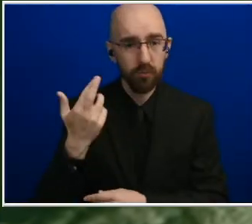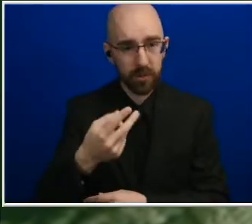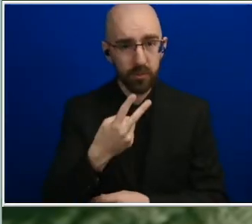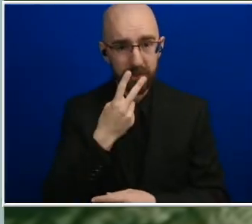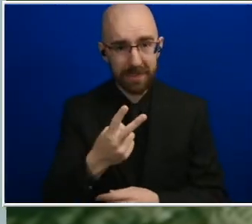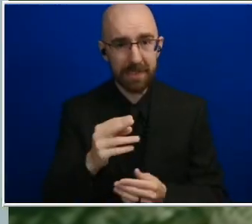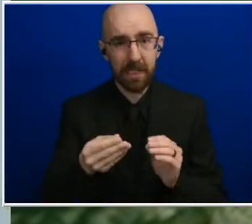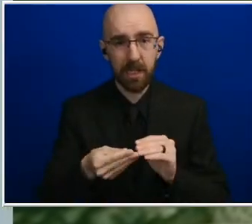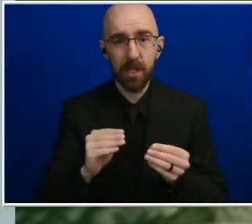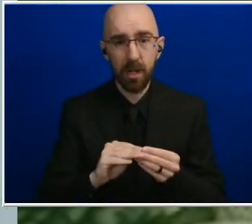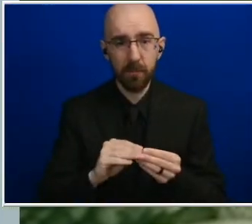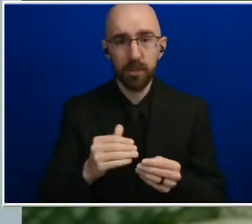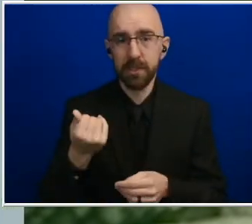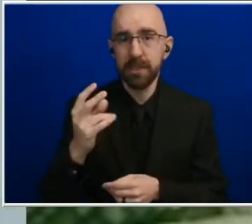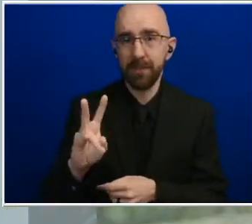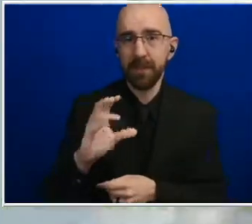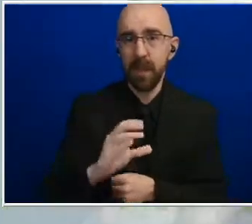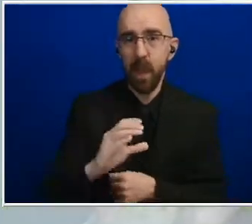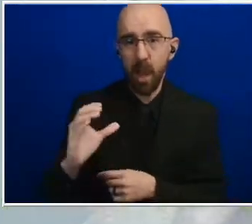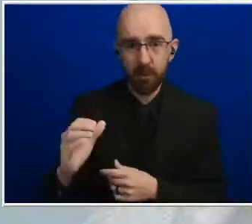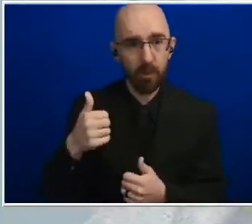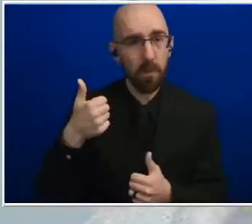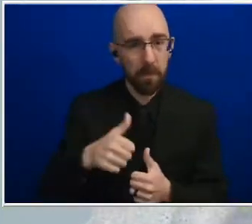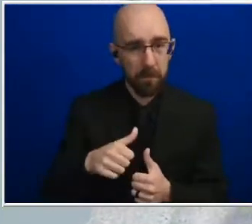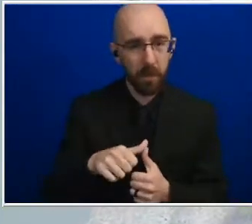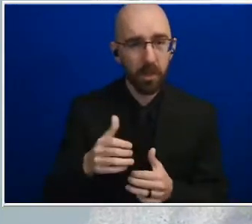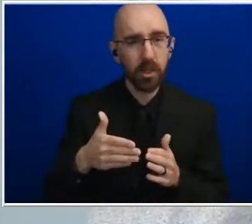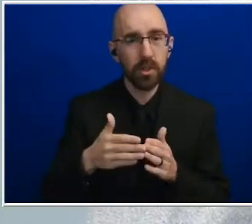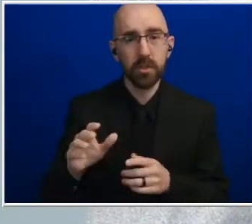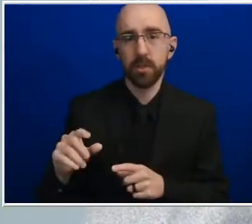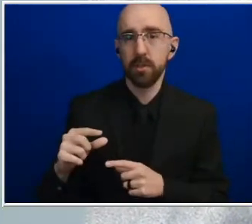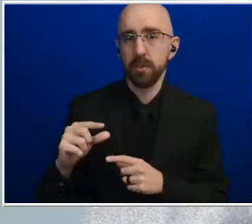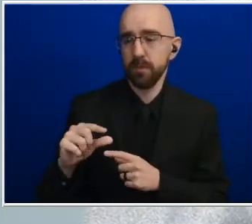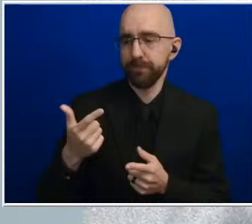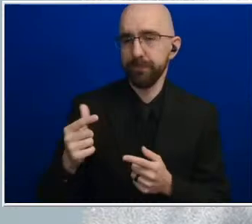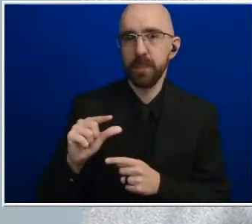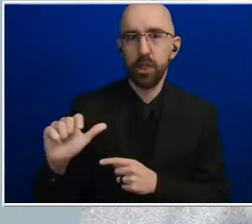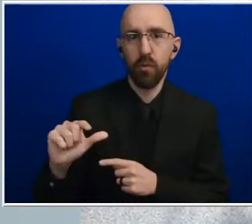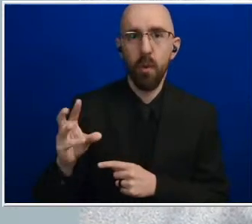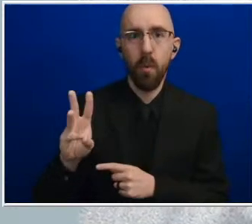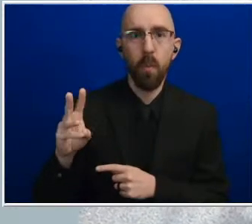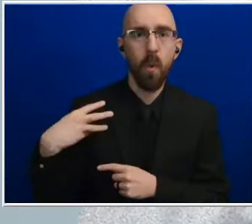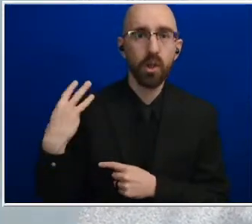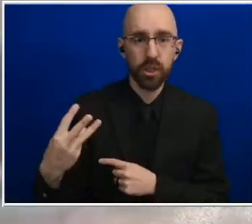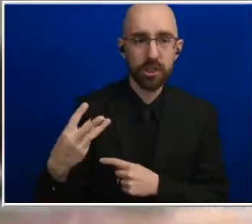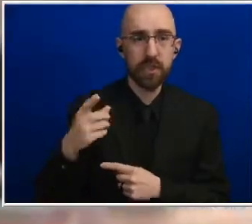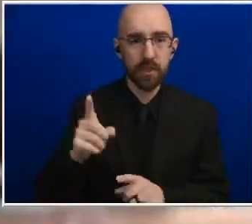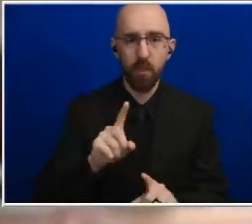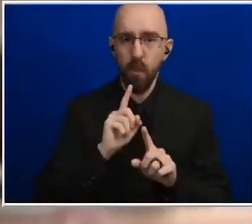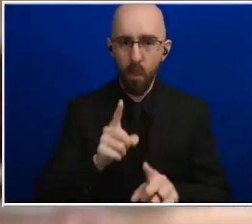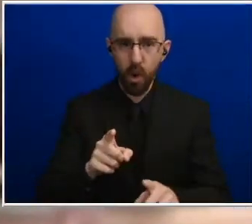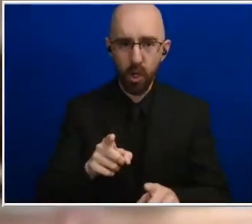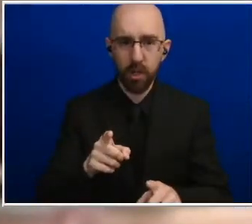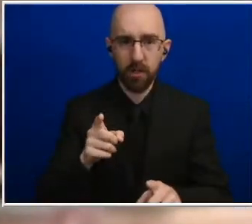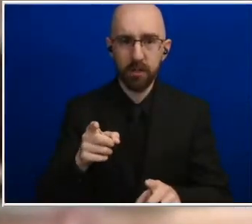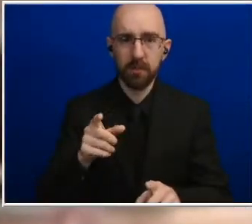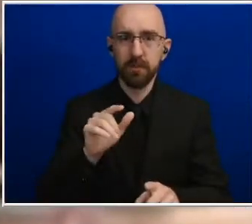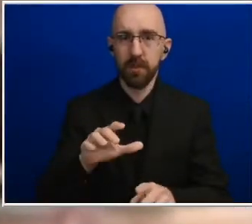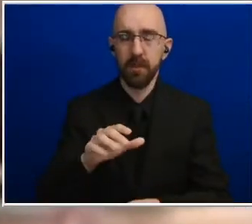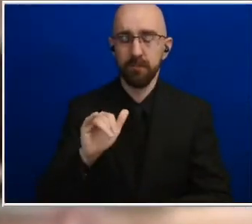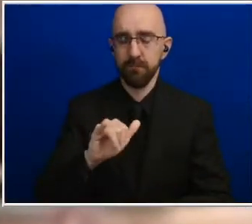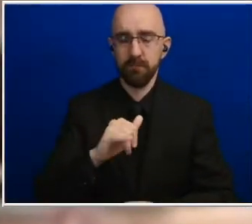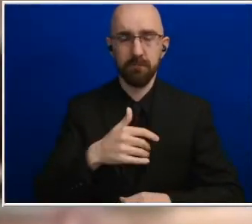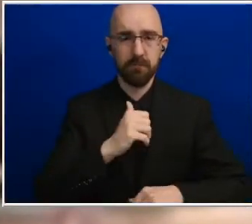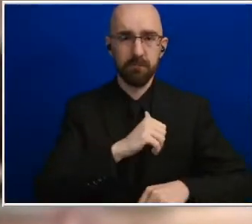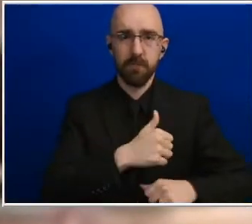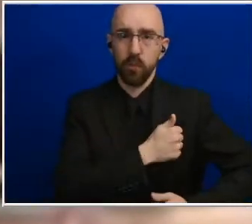numbers of 1,700 is, remember that General Washington ordered variolation of the Continental troops.